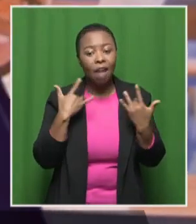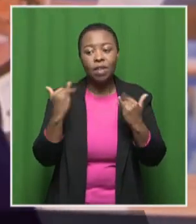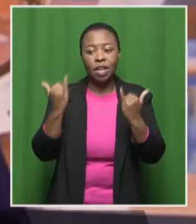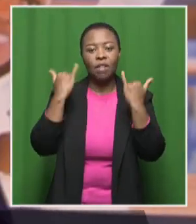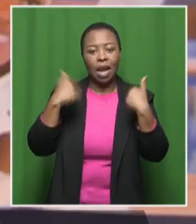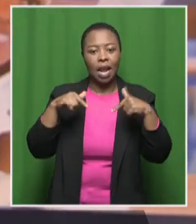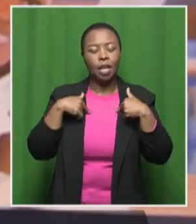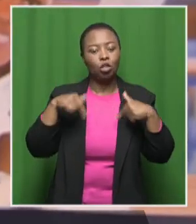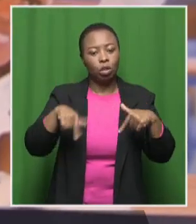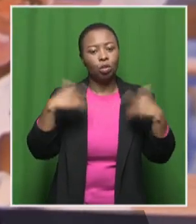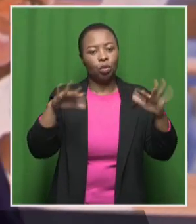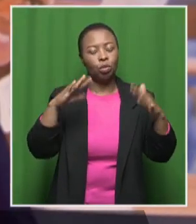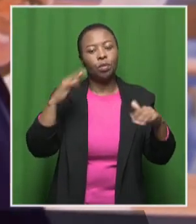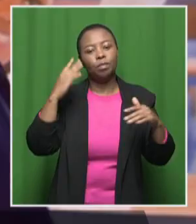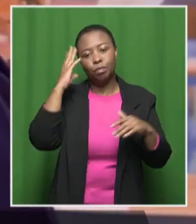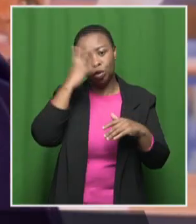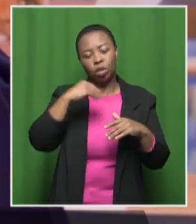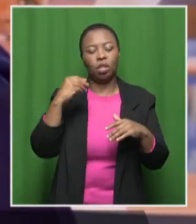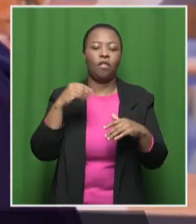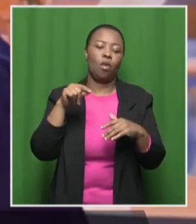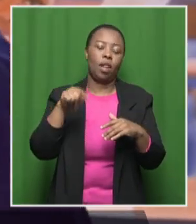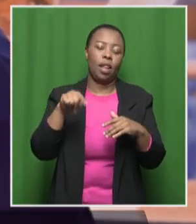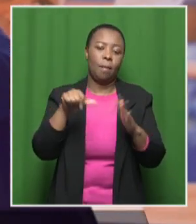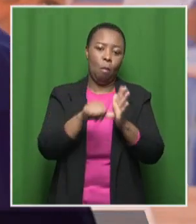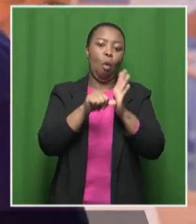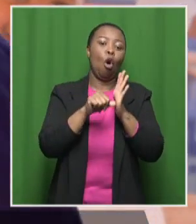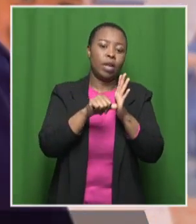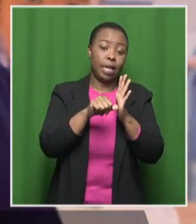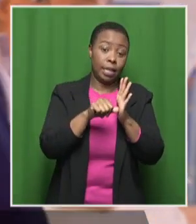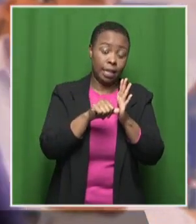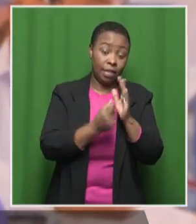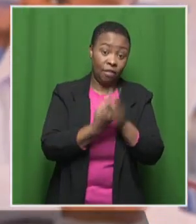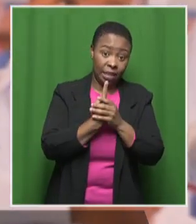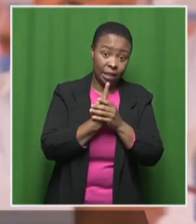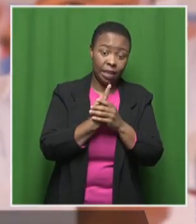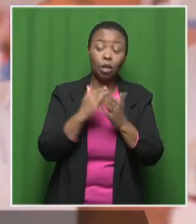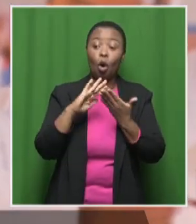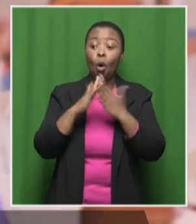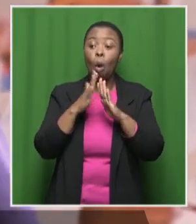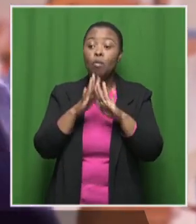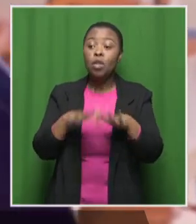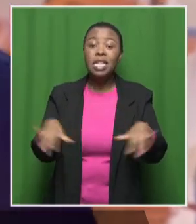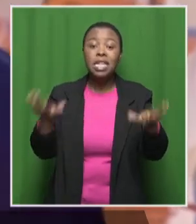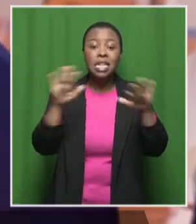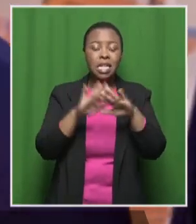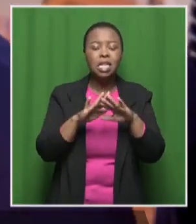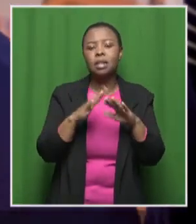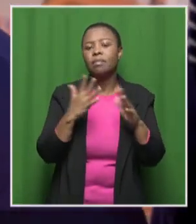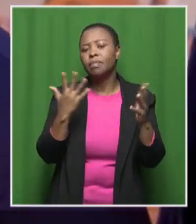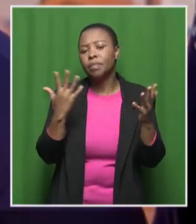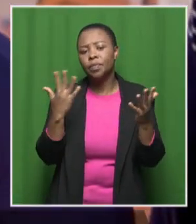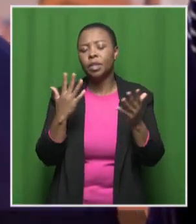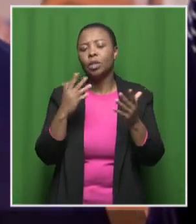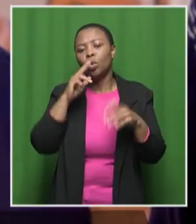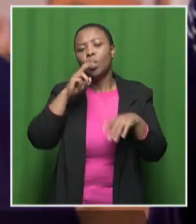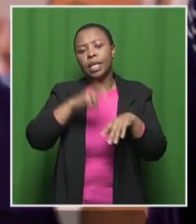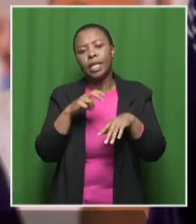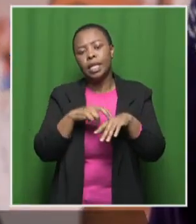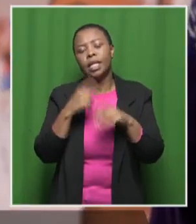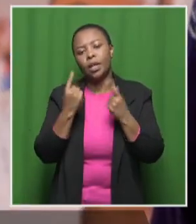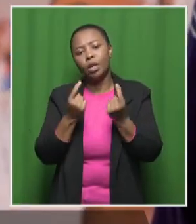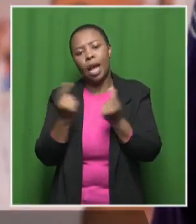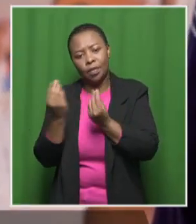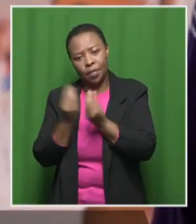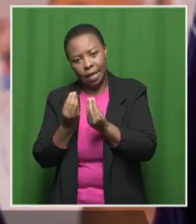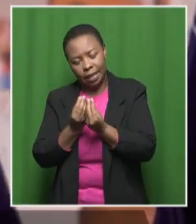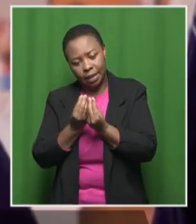prestigious event. You see what's happening in our community. We're leaving out certain things what needed to be done. Our